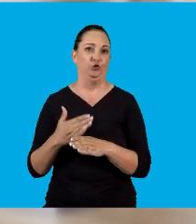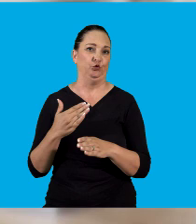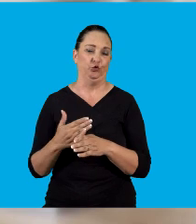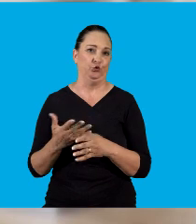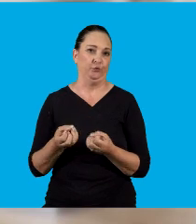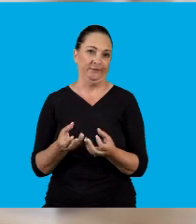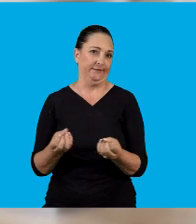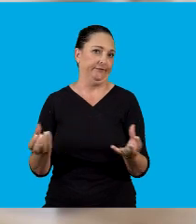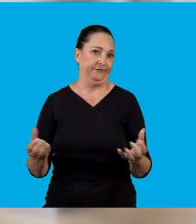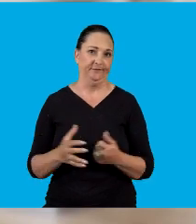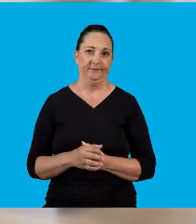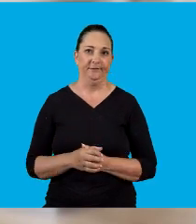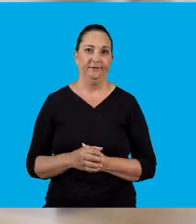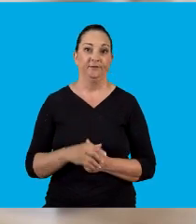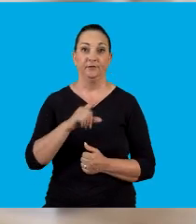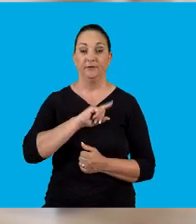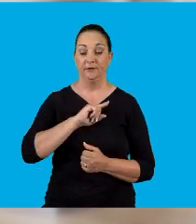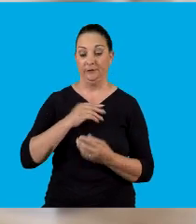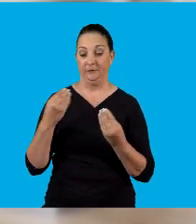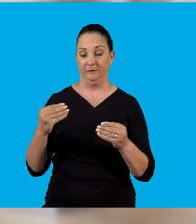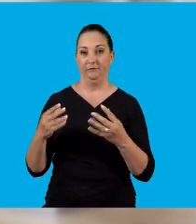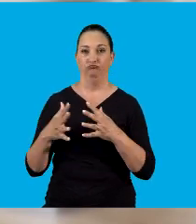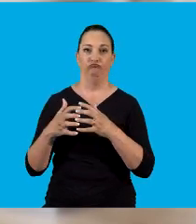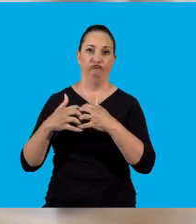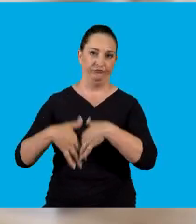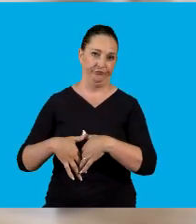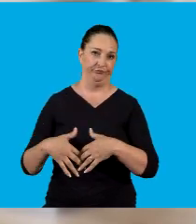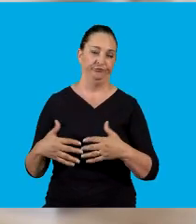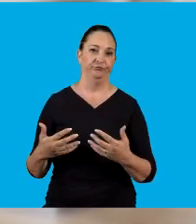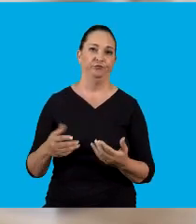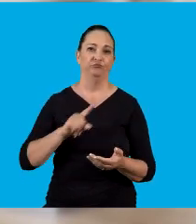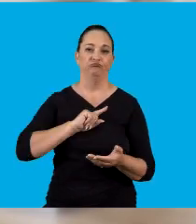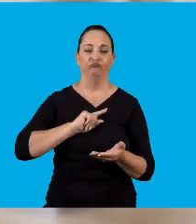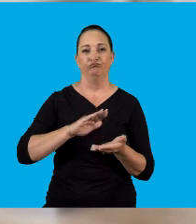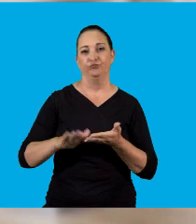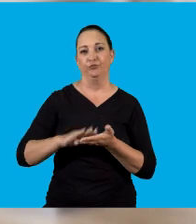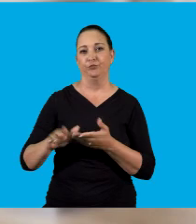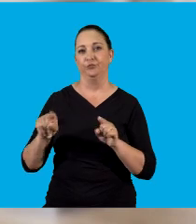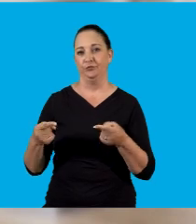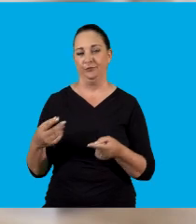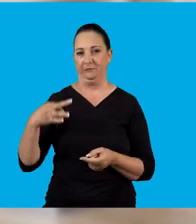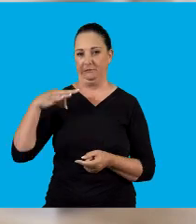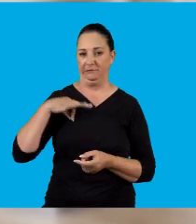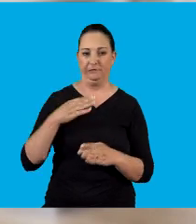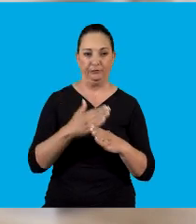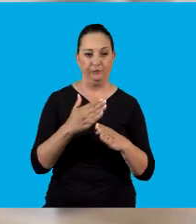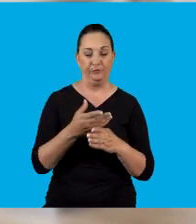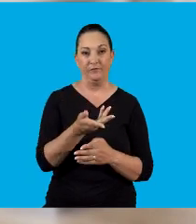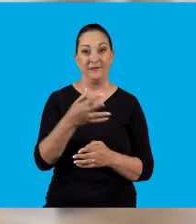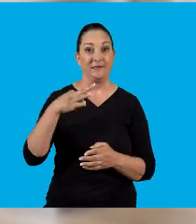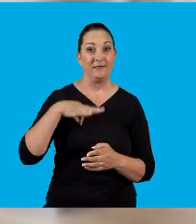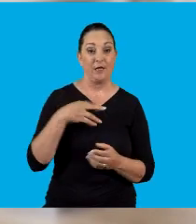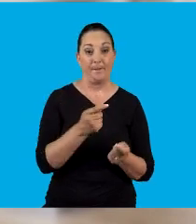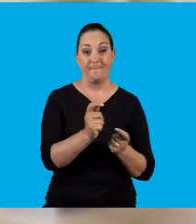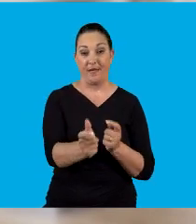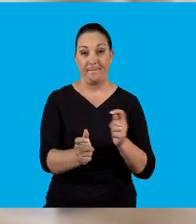longer be making profits because of the fraud that is happening in the business. So the business won't be able to pay for operational costs such as paying